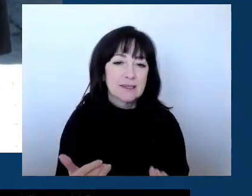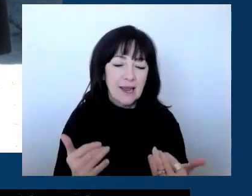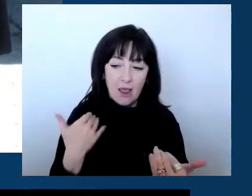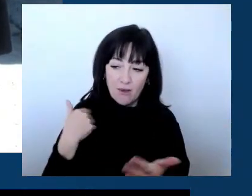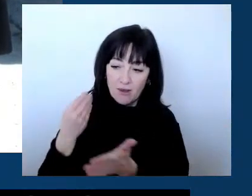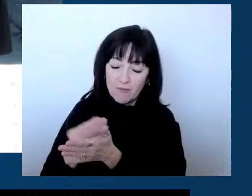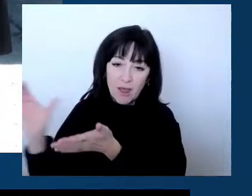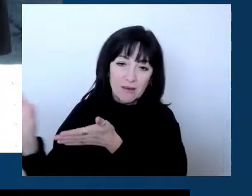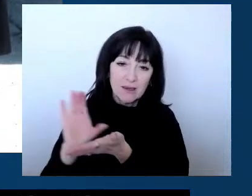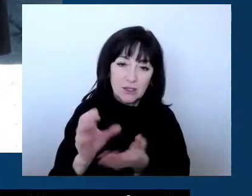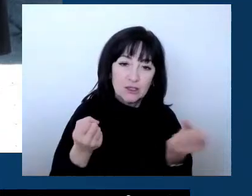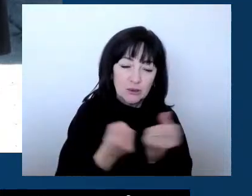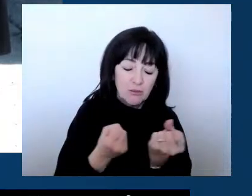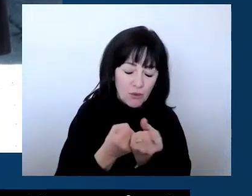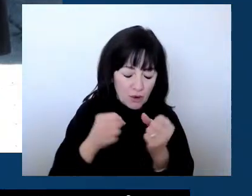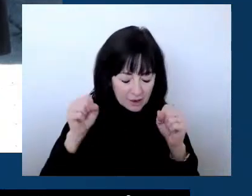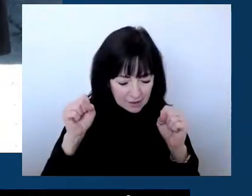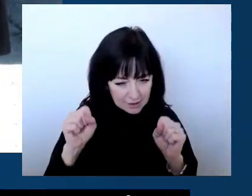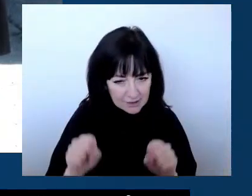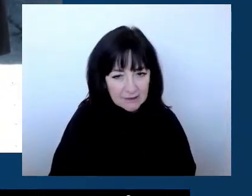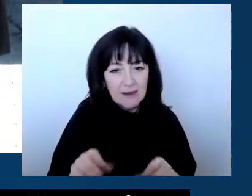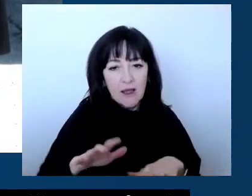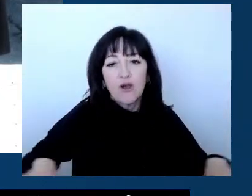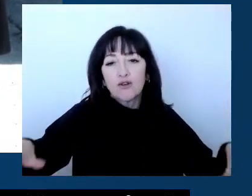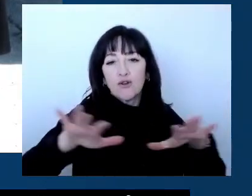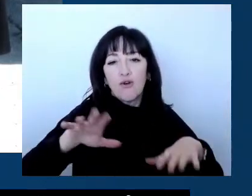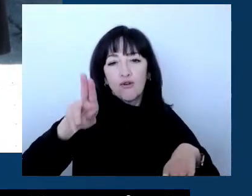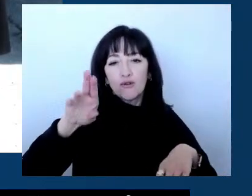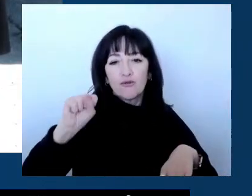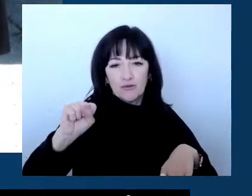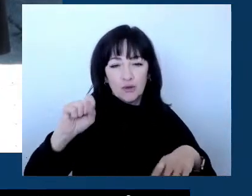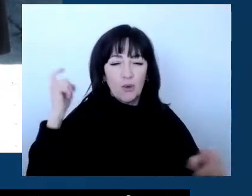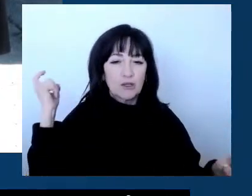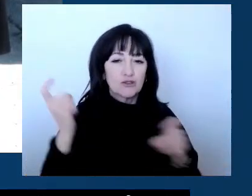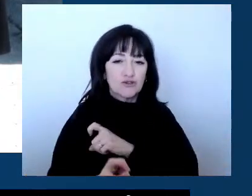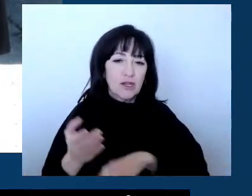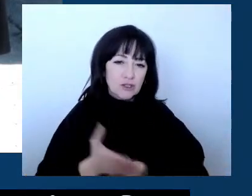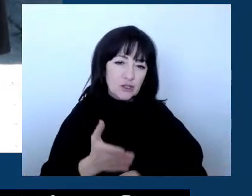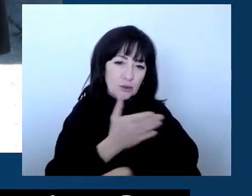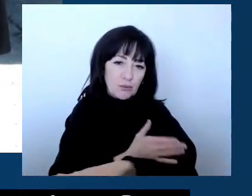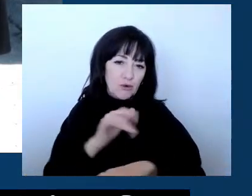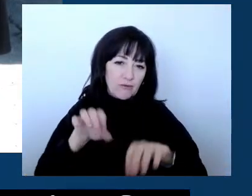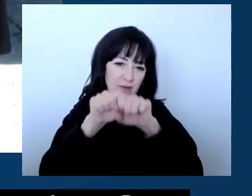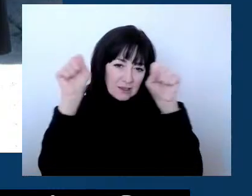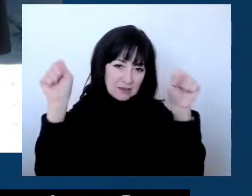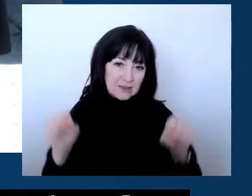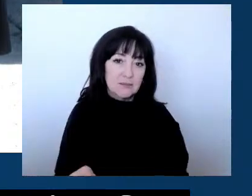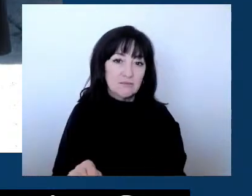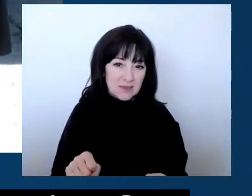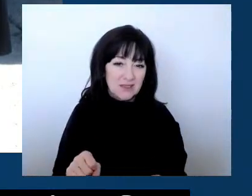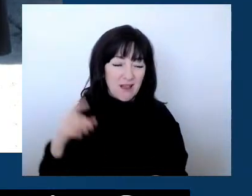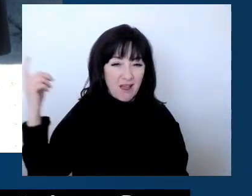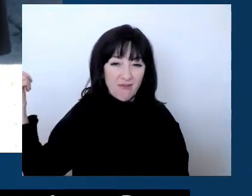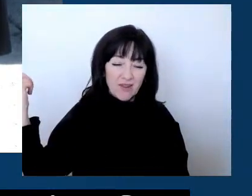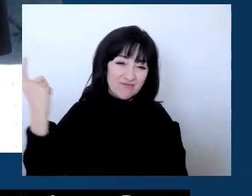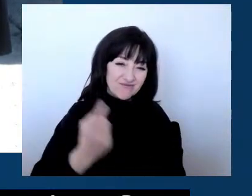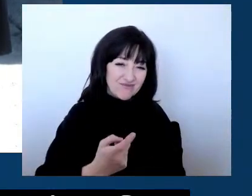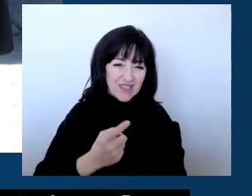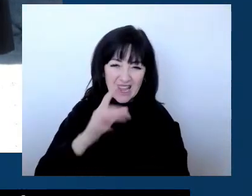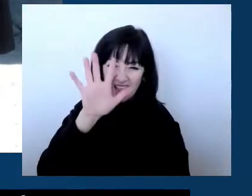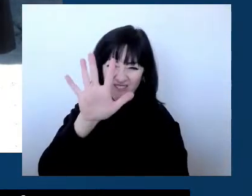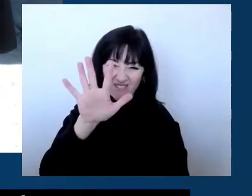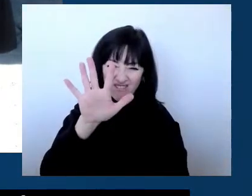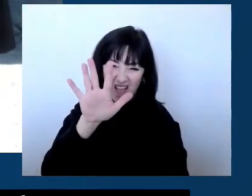country. Congress has given the Federal Transit Administration more than $5 billion with a